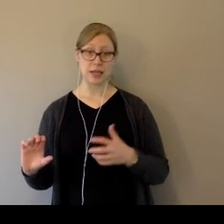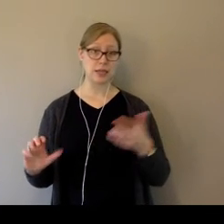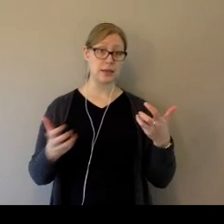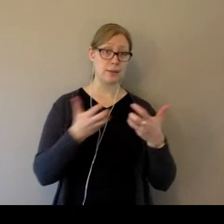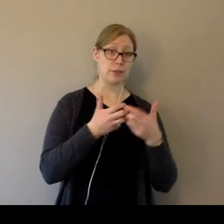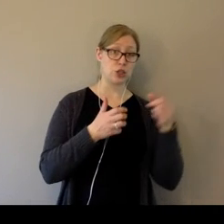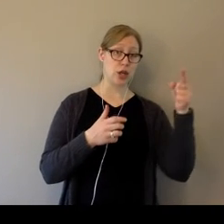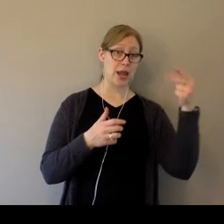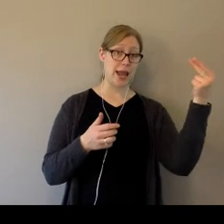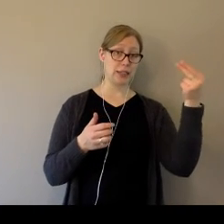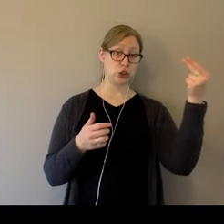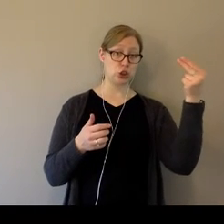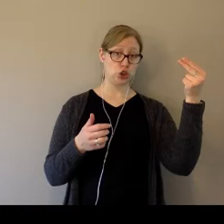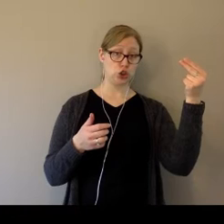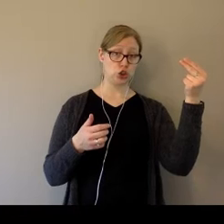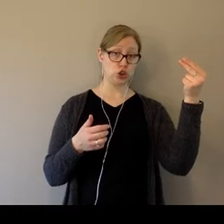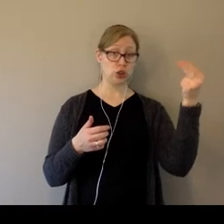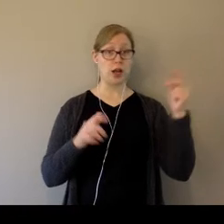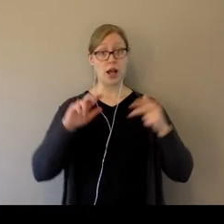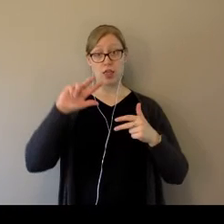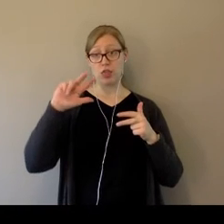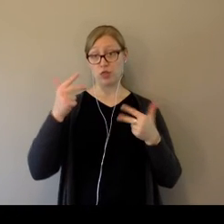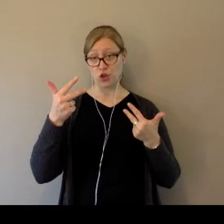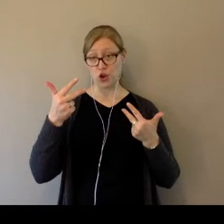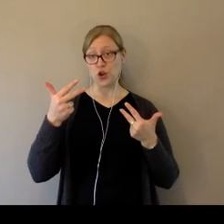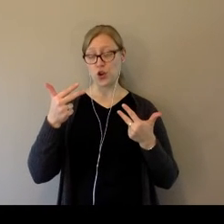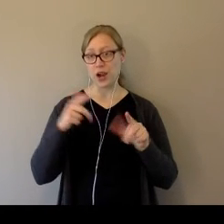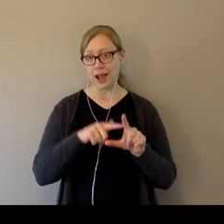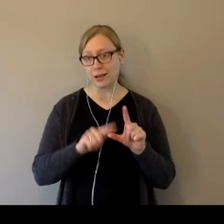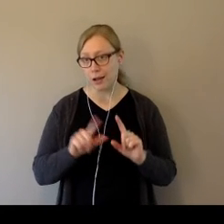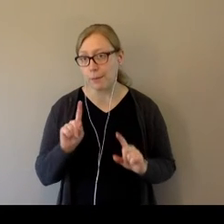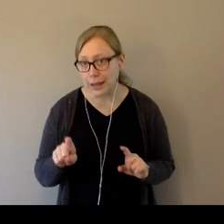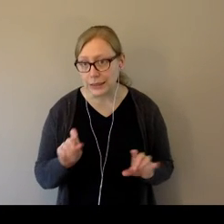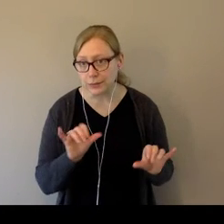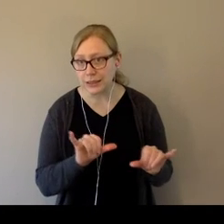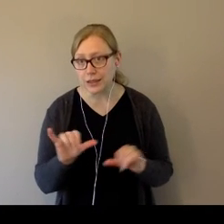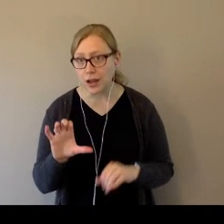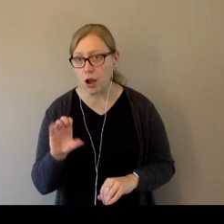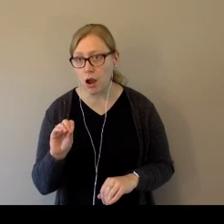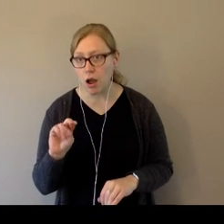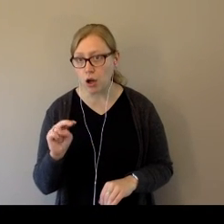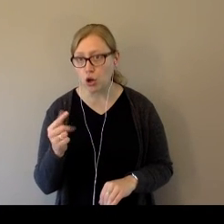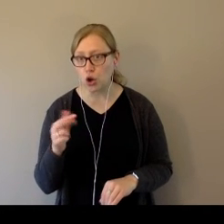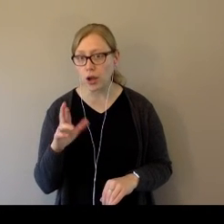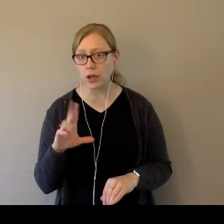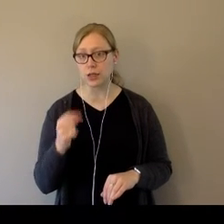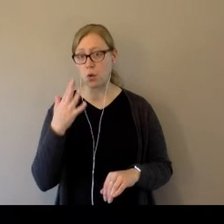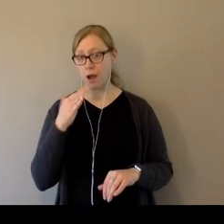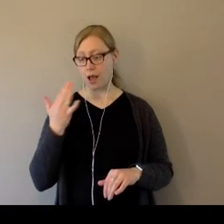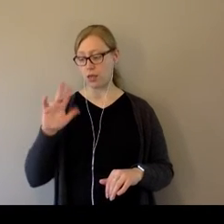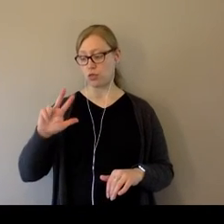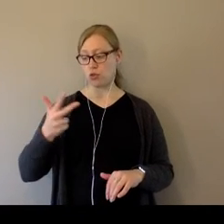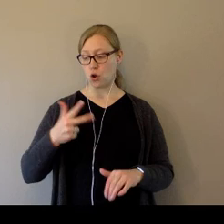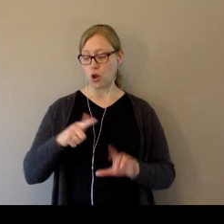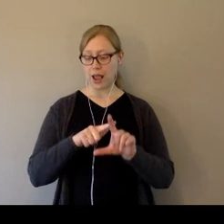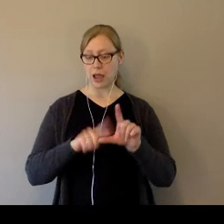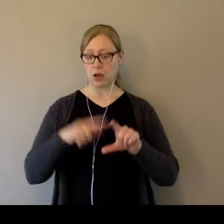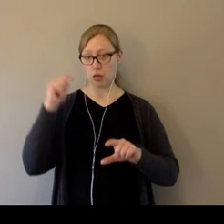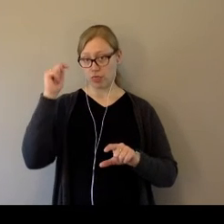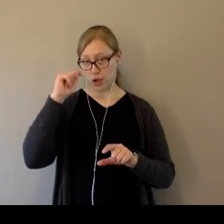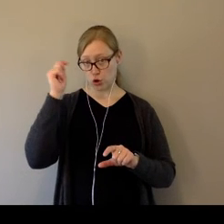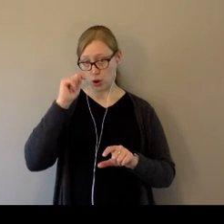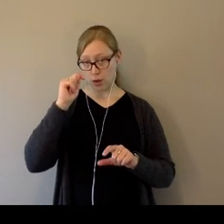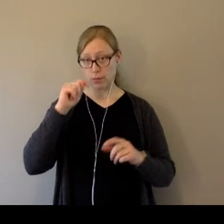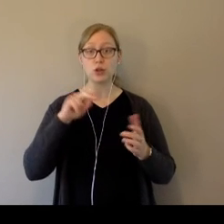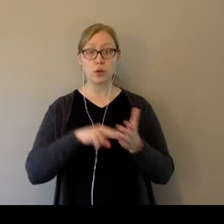angle, which has to be congruent by the third angle theorem, A and J are going to match. So we're going to write that out. So